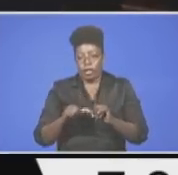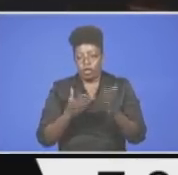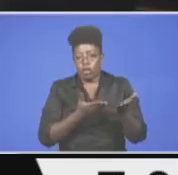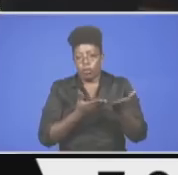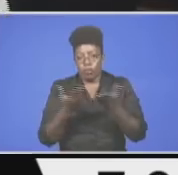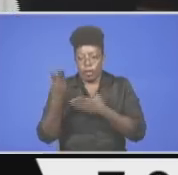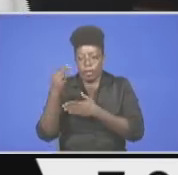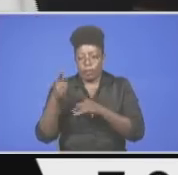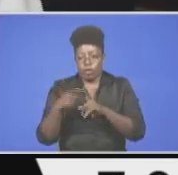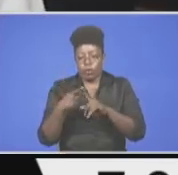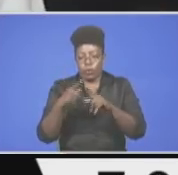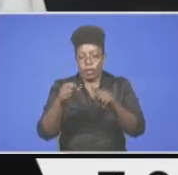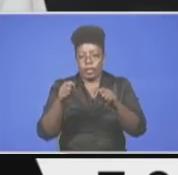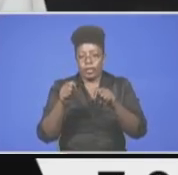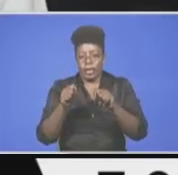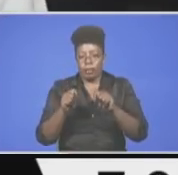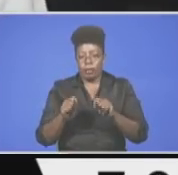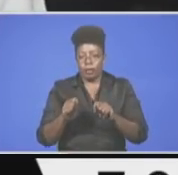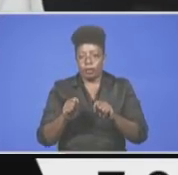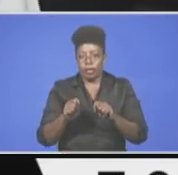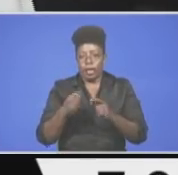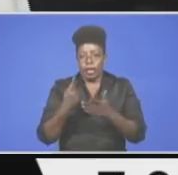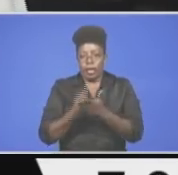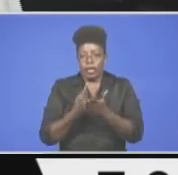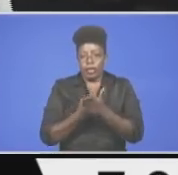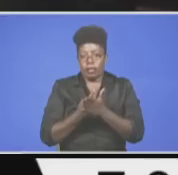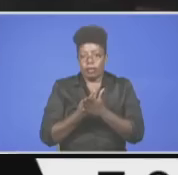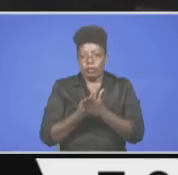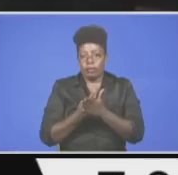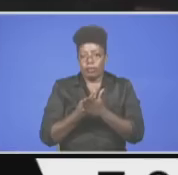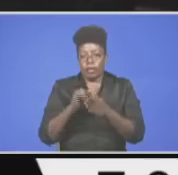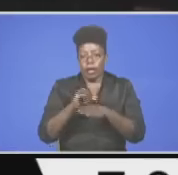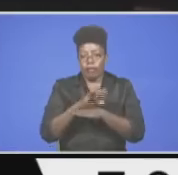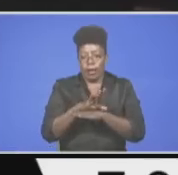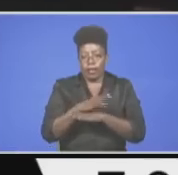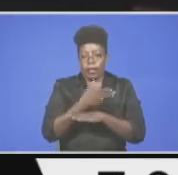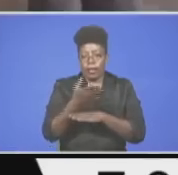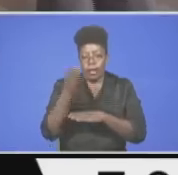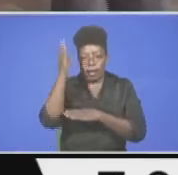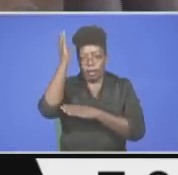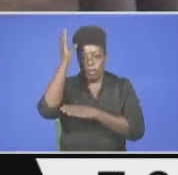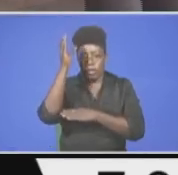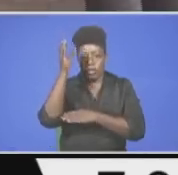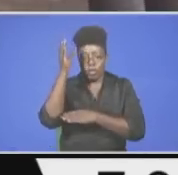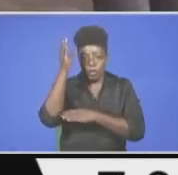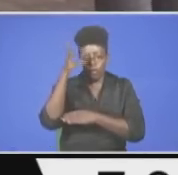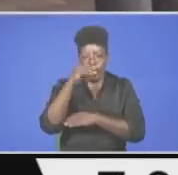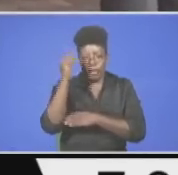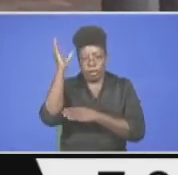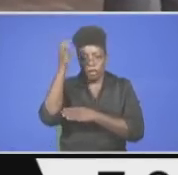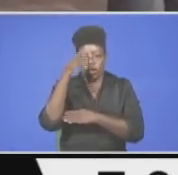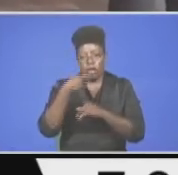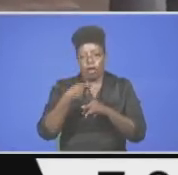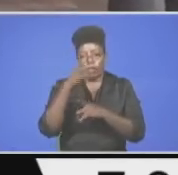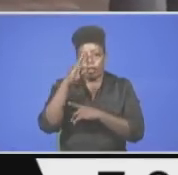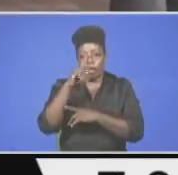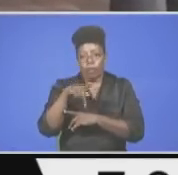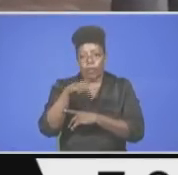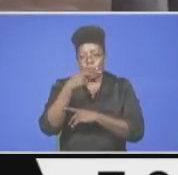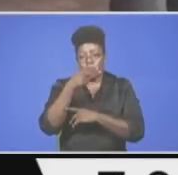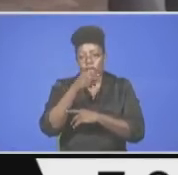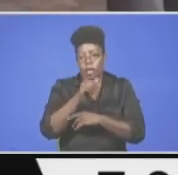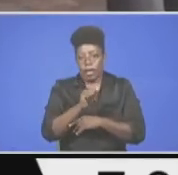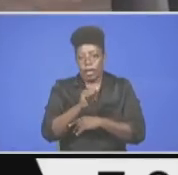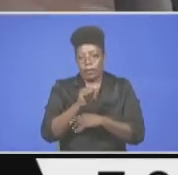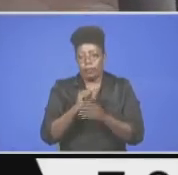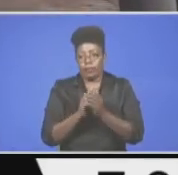to the table and to address the matters that affect both their concerns and the concerns of the PHA.